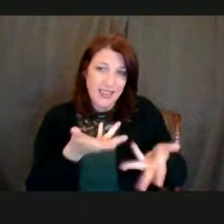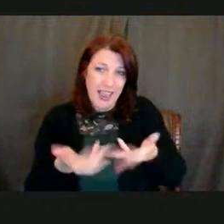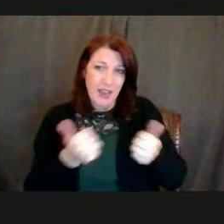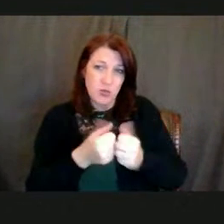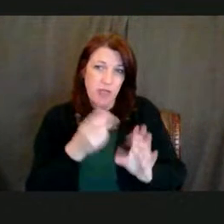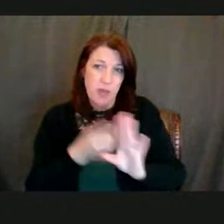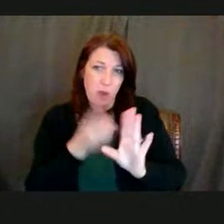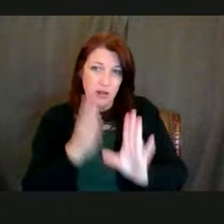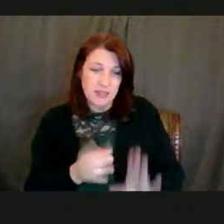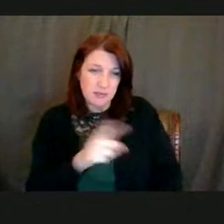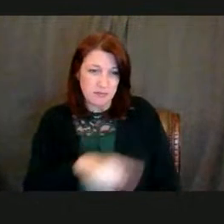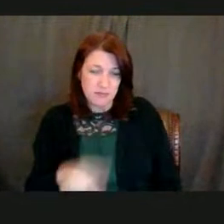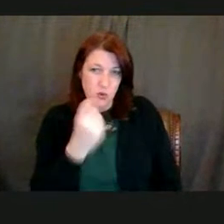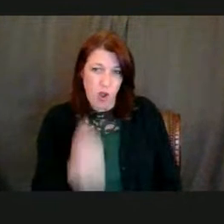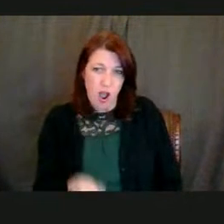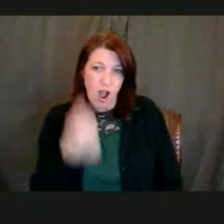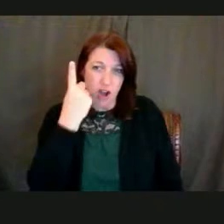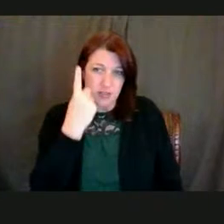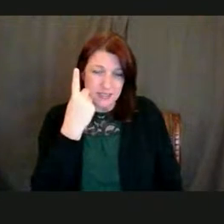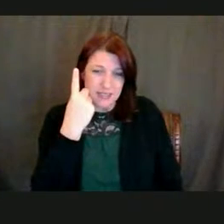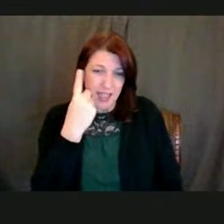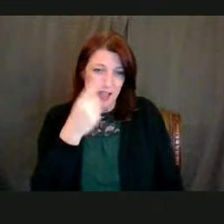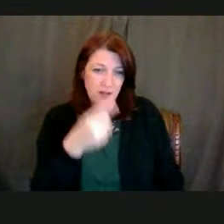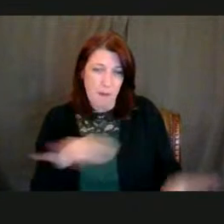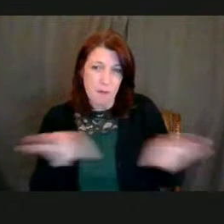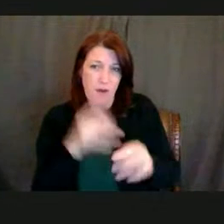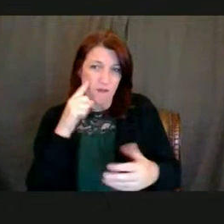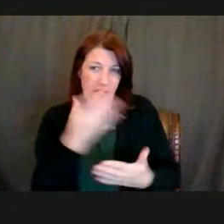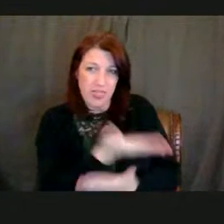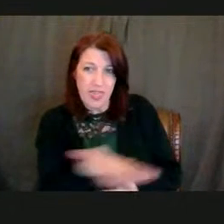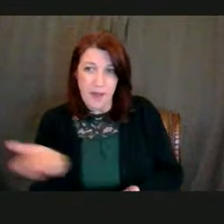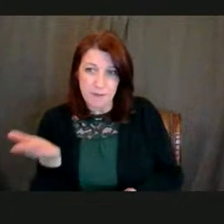to understand what kinds of outcomes are important to them.